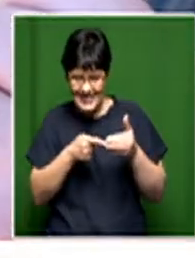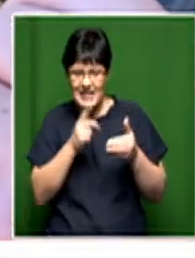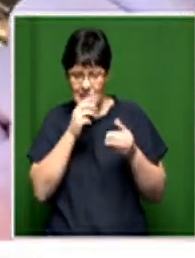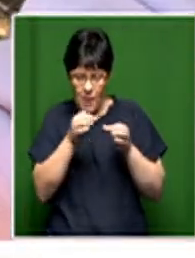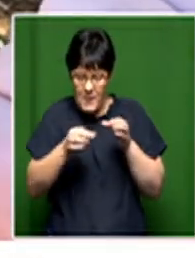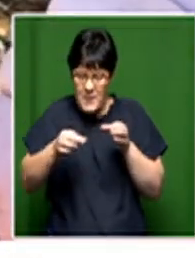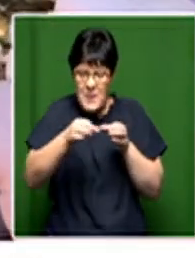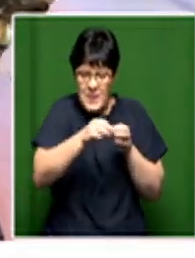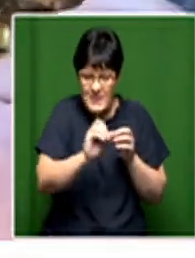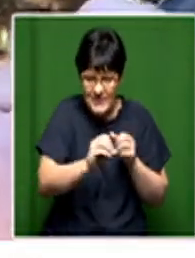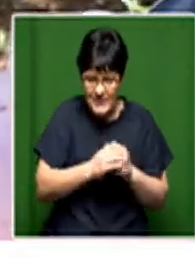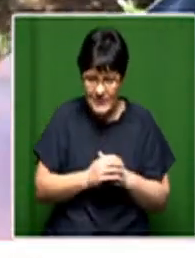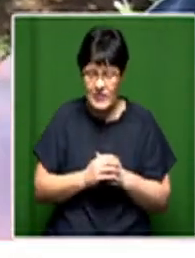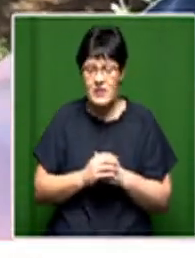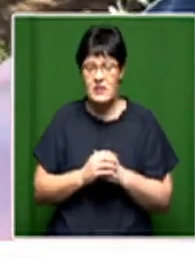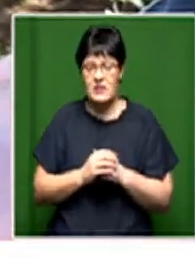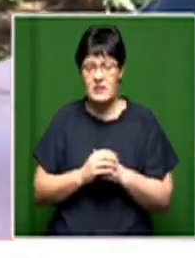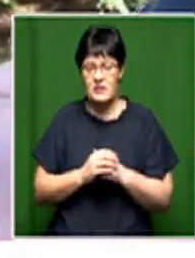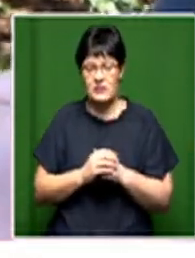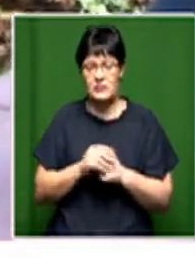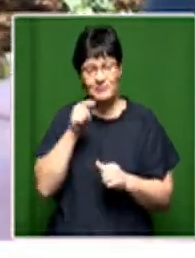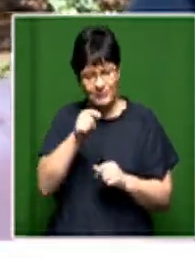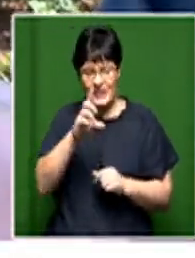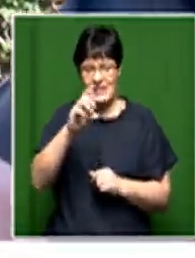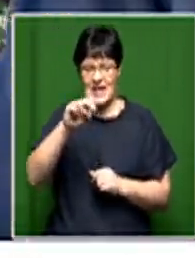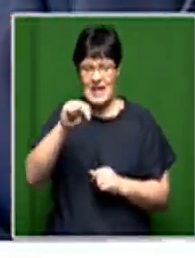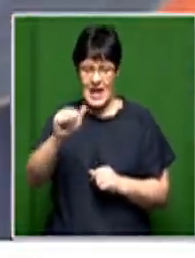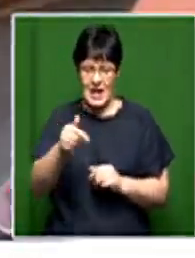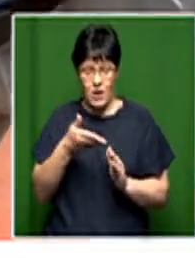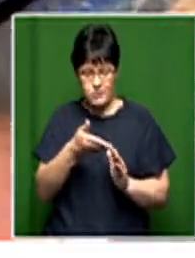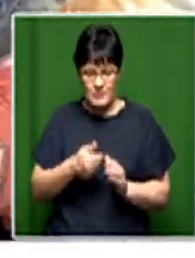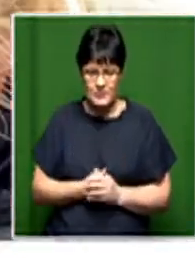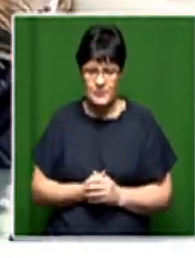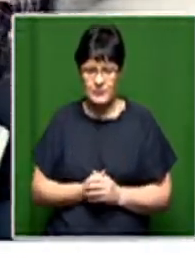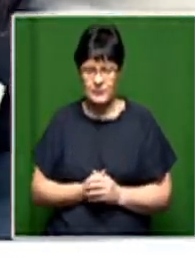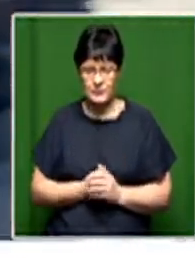the little bulge. Yeah. And that's the DNA where that sits.